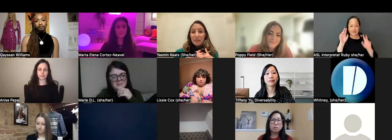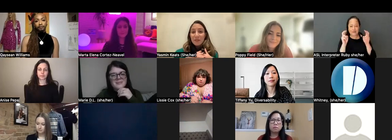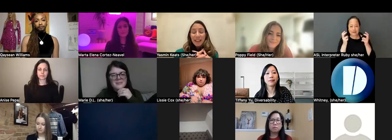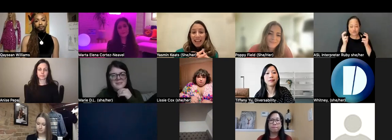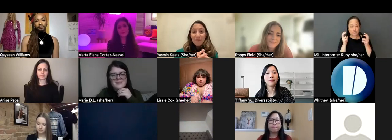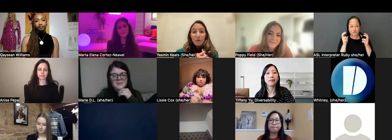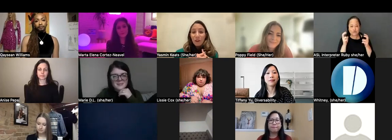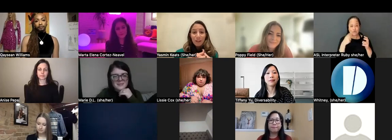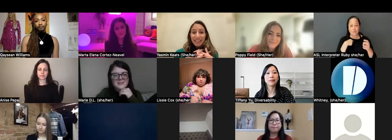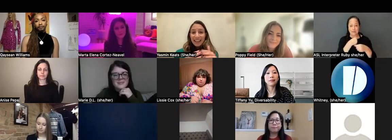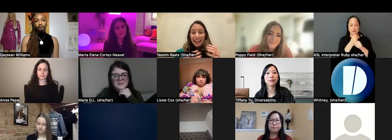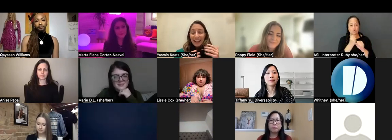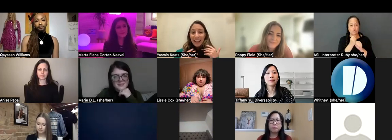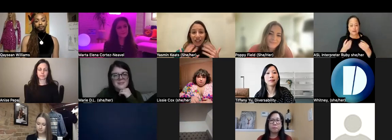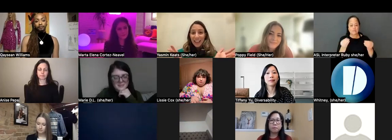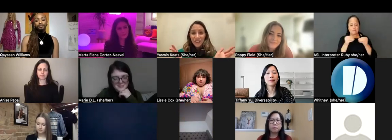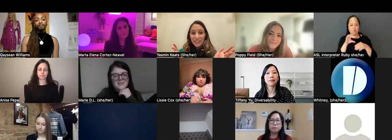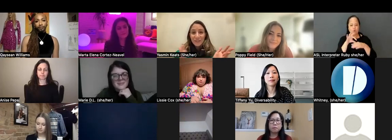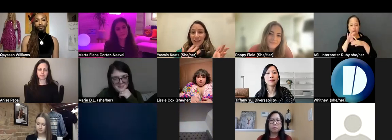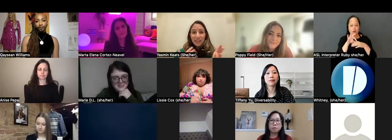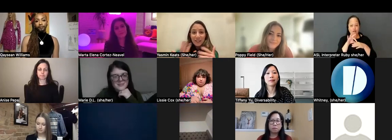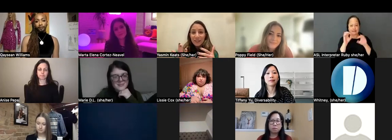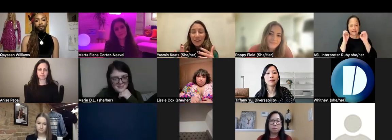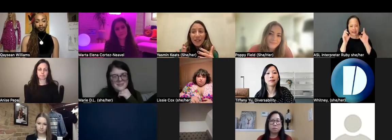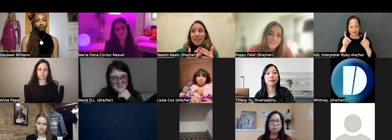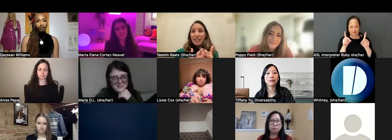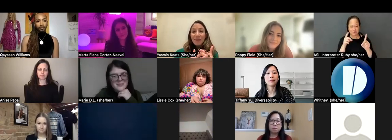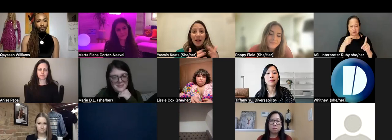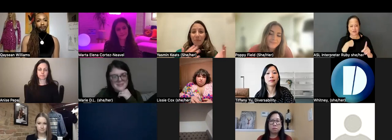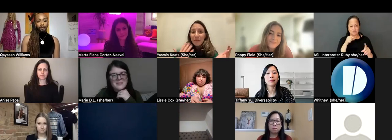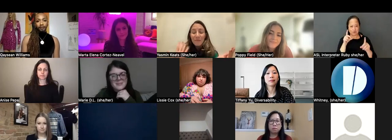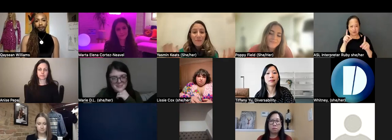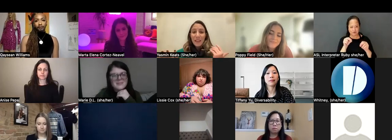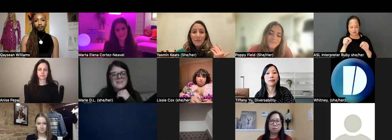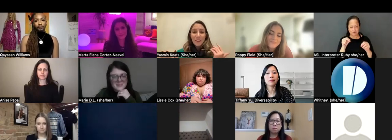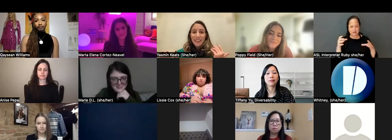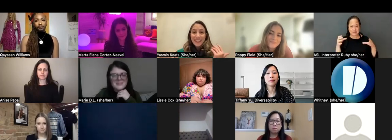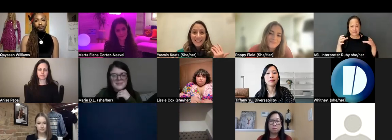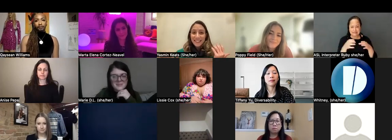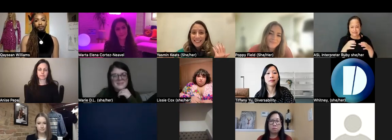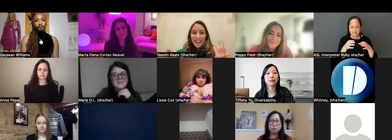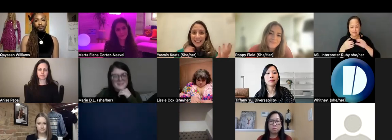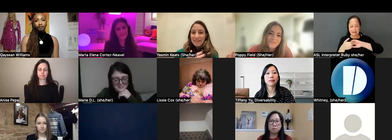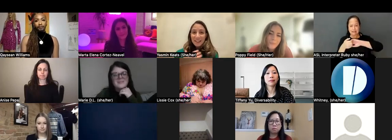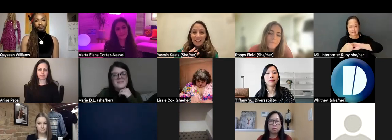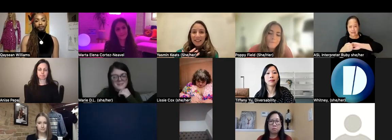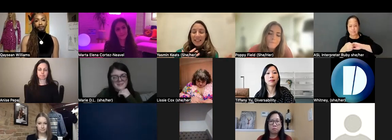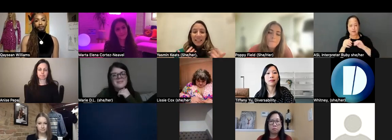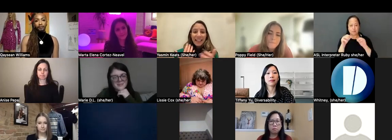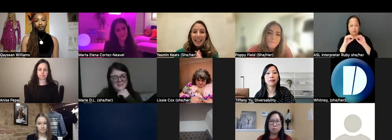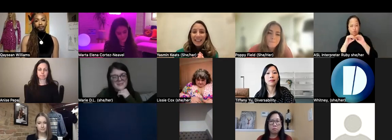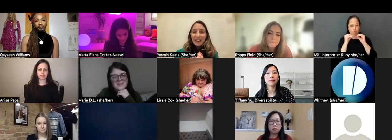create more content and education that we can do. So teaming up with with organizations that, you